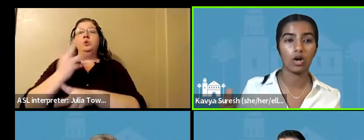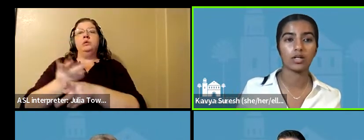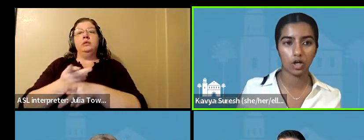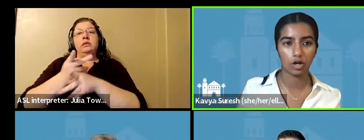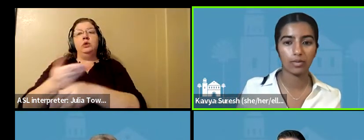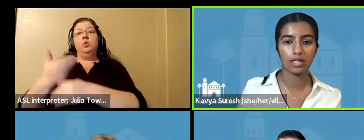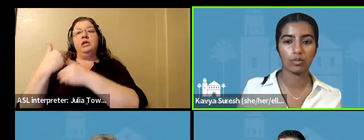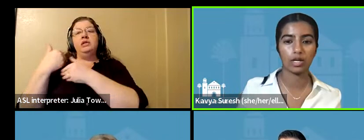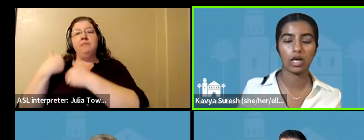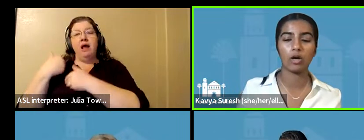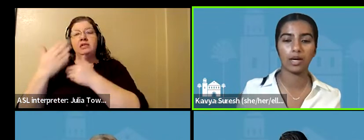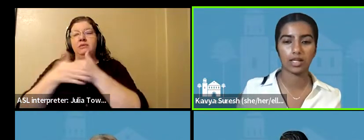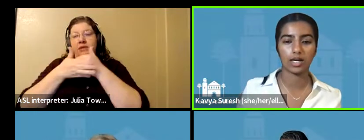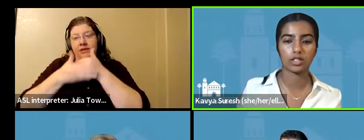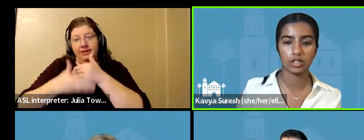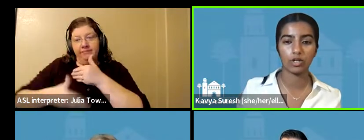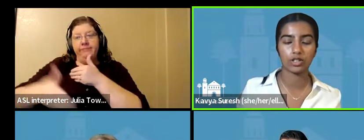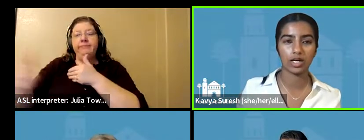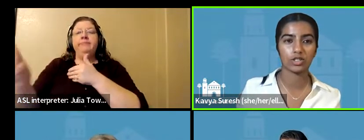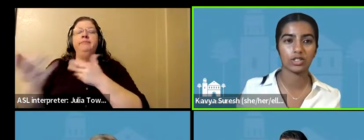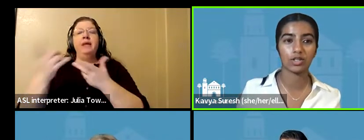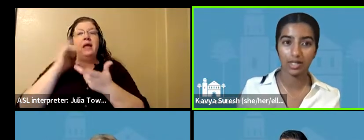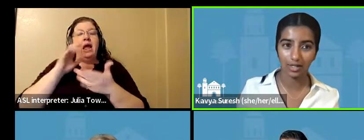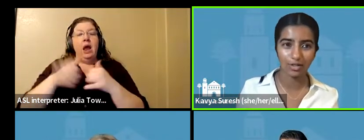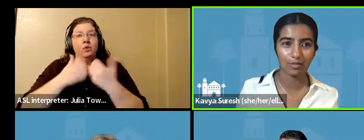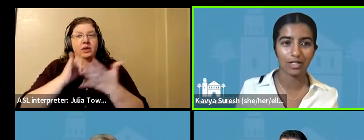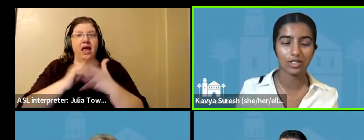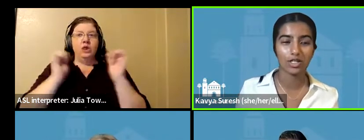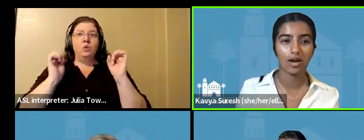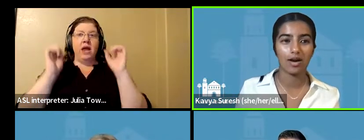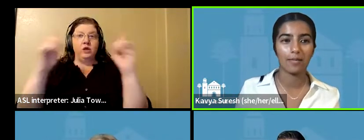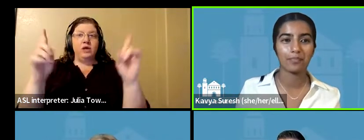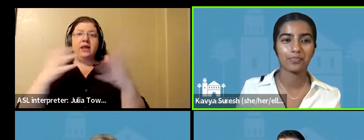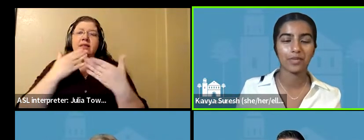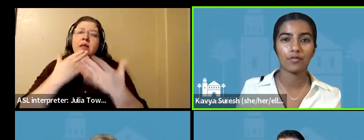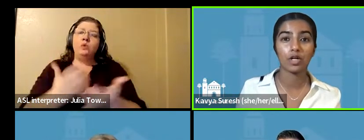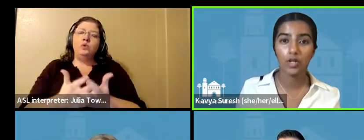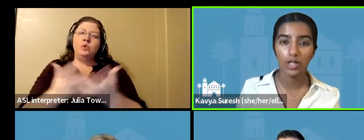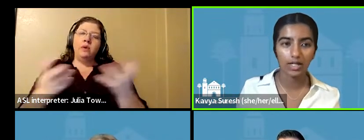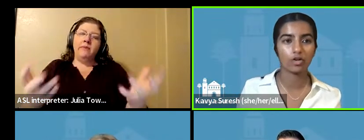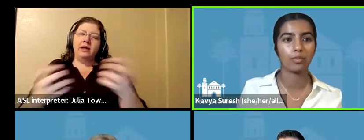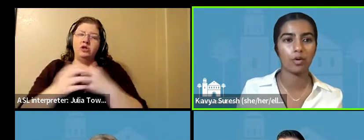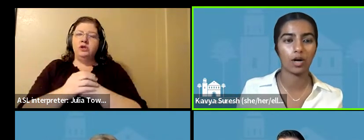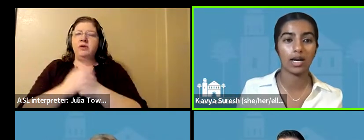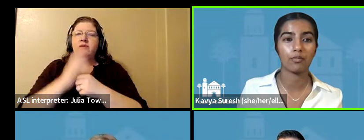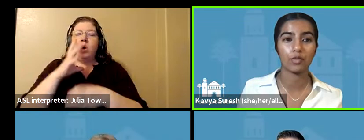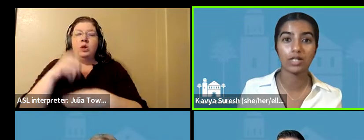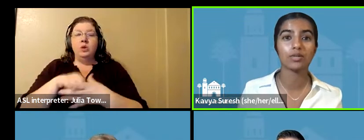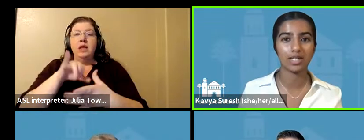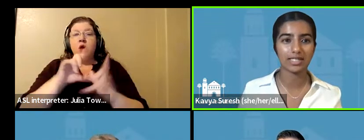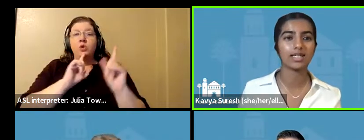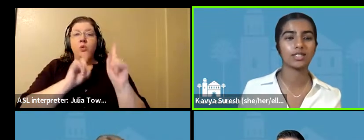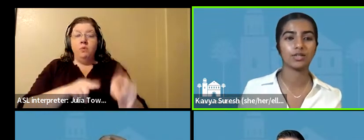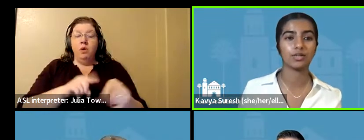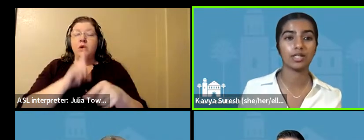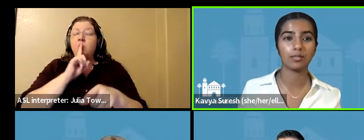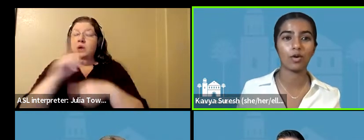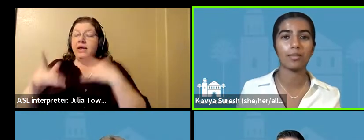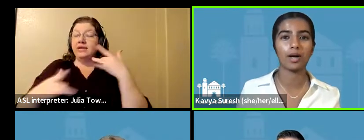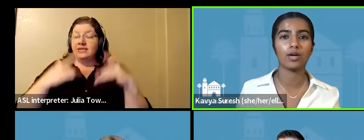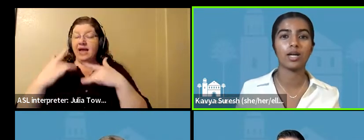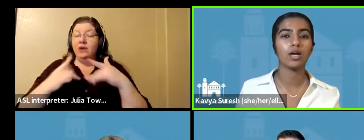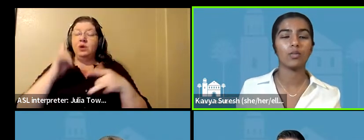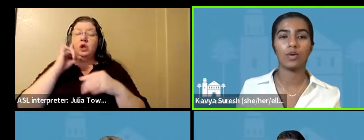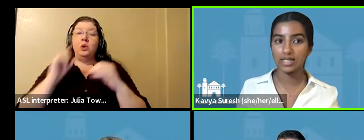the long term. And the way to go about that is through education. So thank you so much for including that in your report. And I'm really, really excited to hear